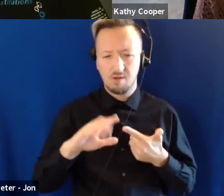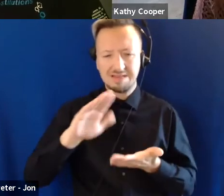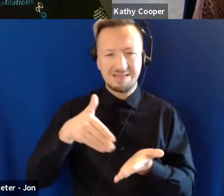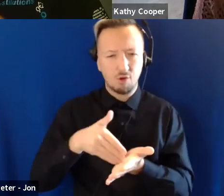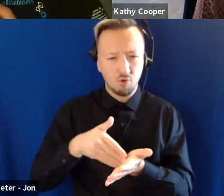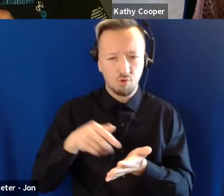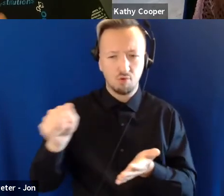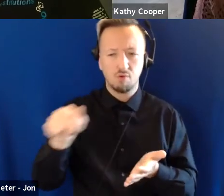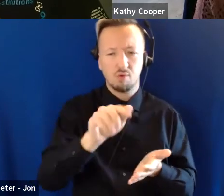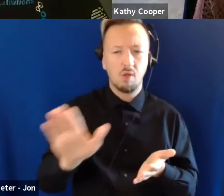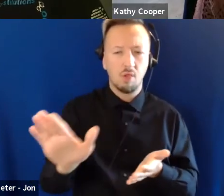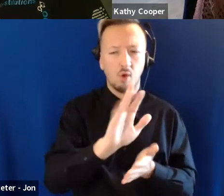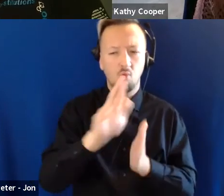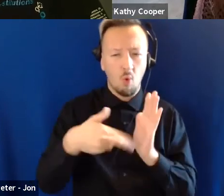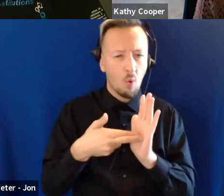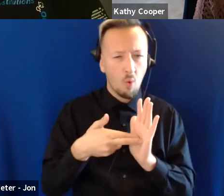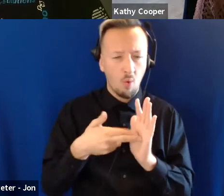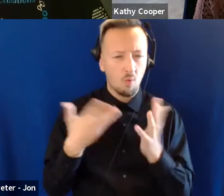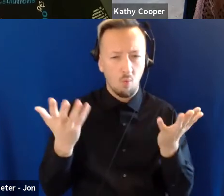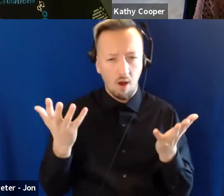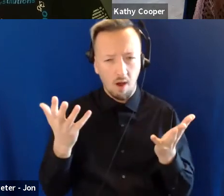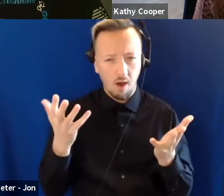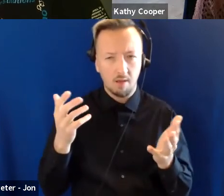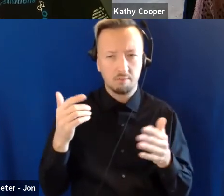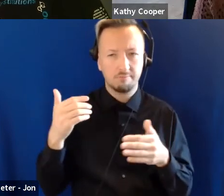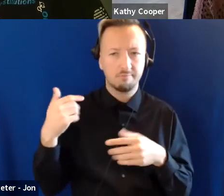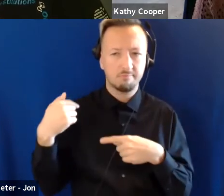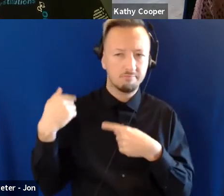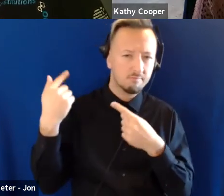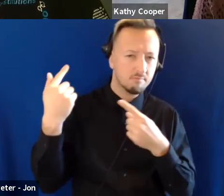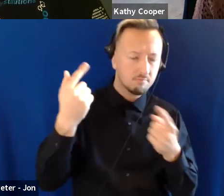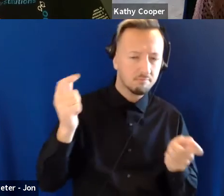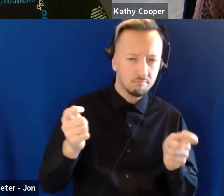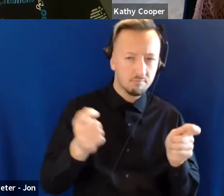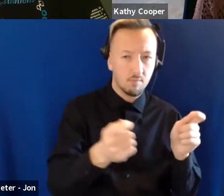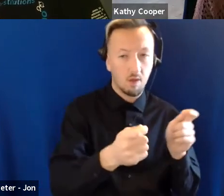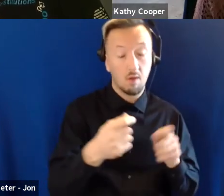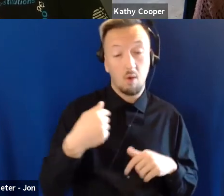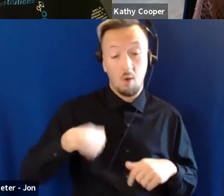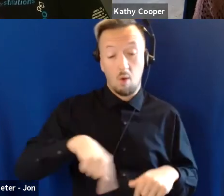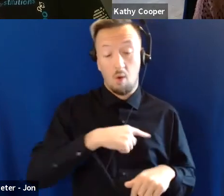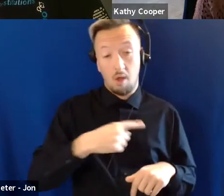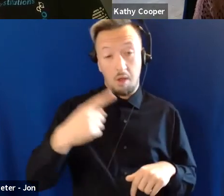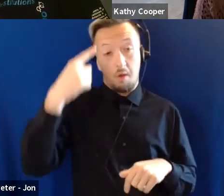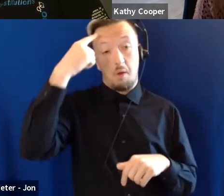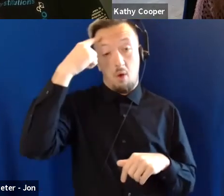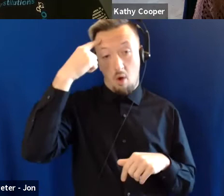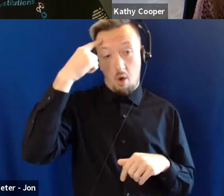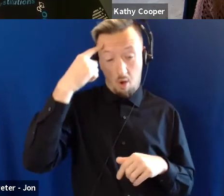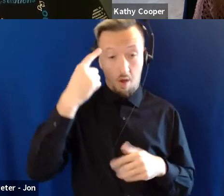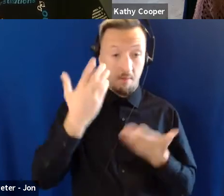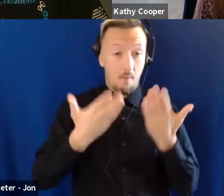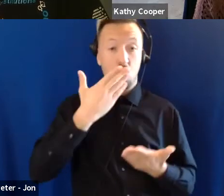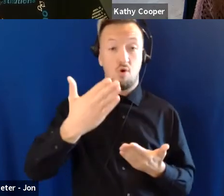in the state of Kansas sort of through the years. And so we thought that it might, hopefully will be beneficial for other